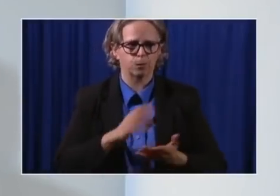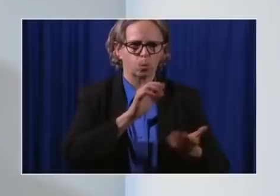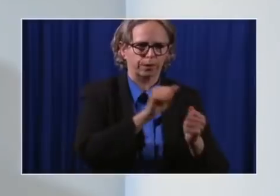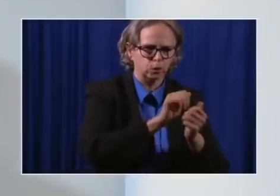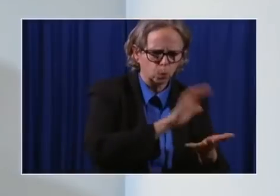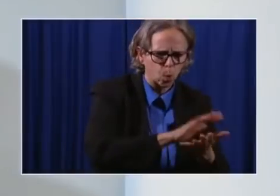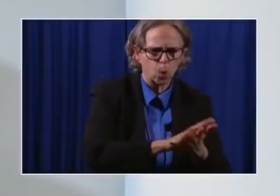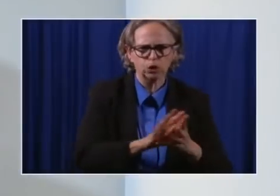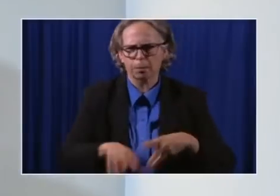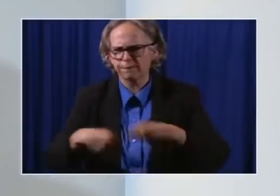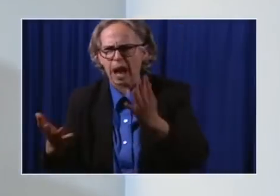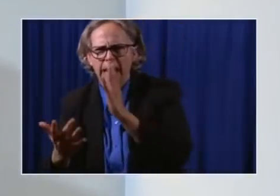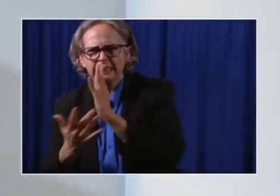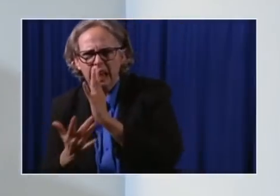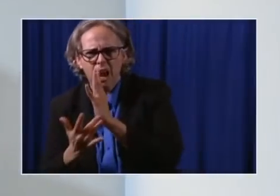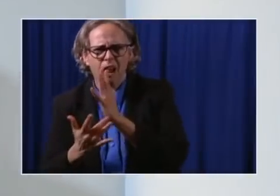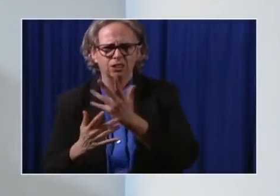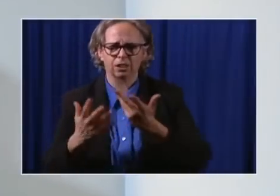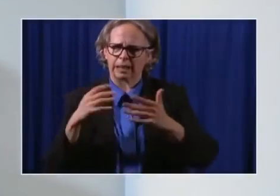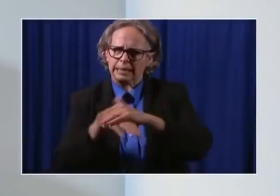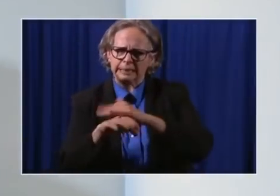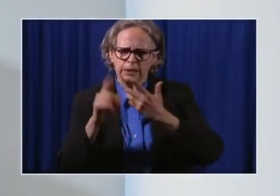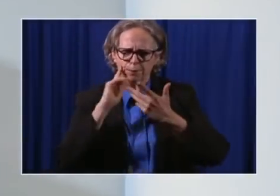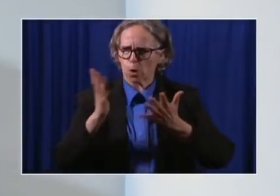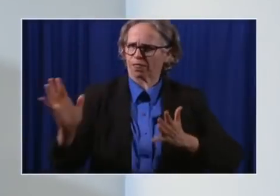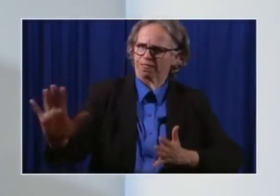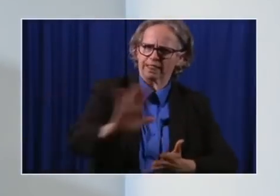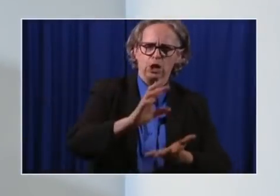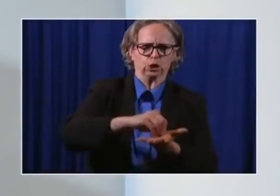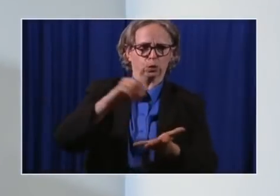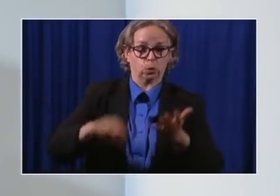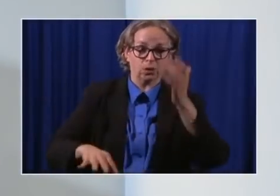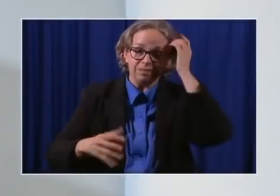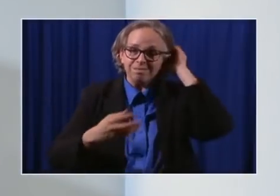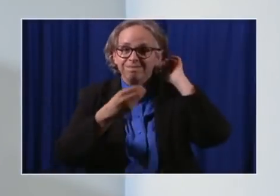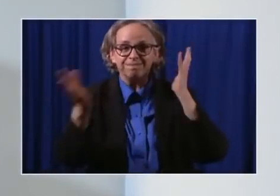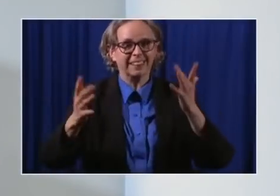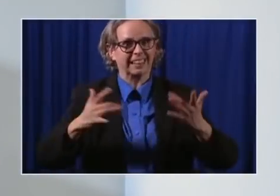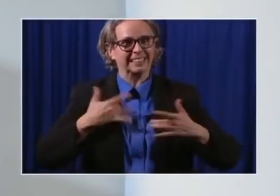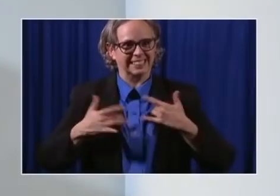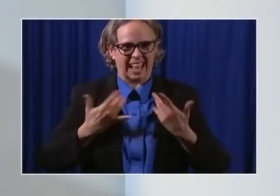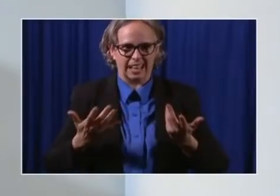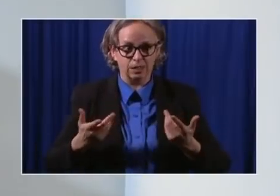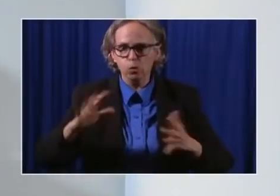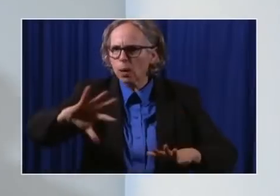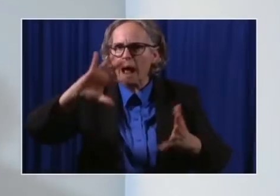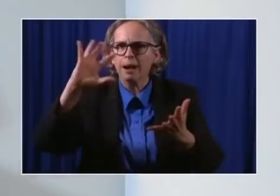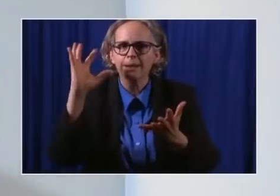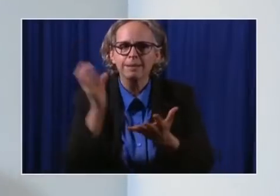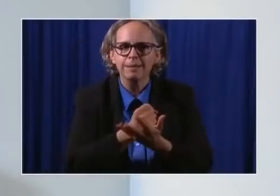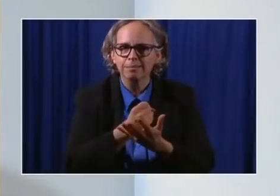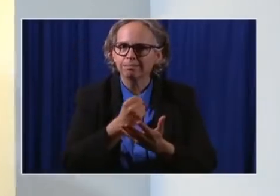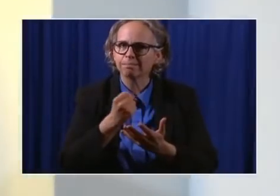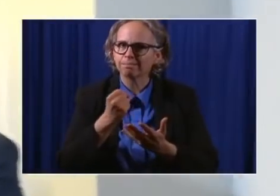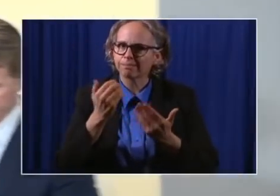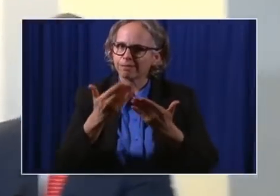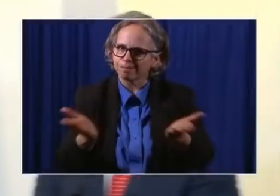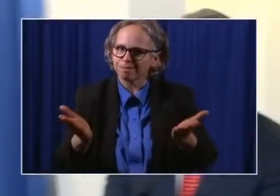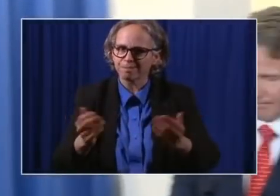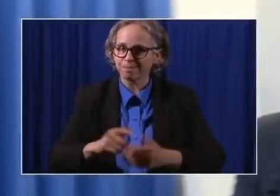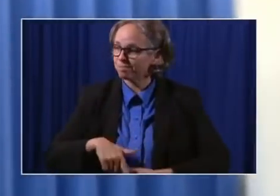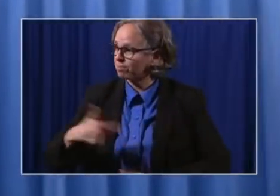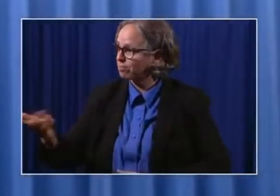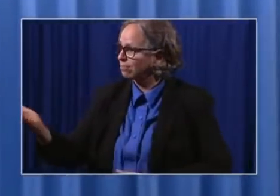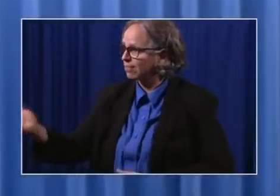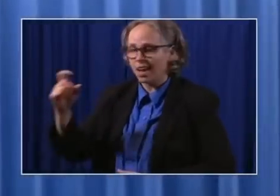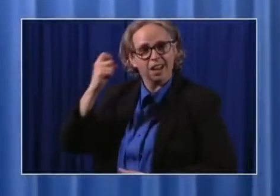got that out there as soon as possible so that schools and communities can begin to take advantage of it. Governor? John, that's great. That's so very,